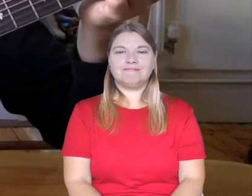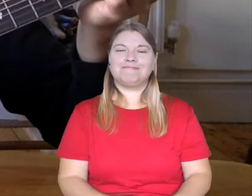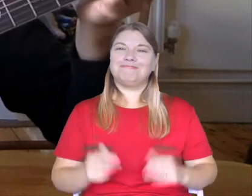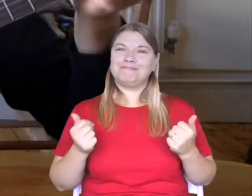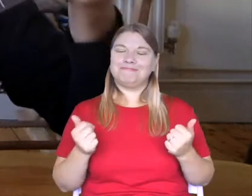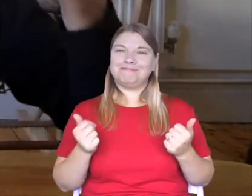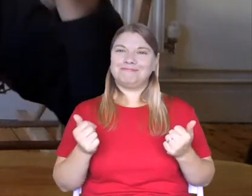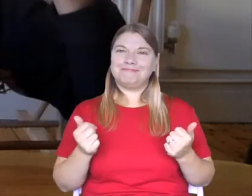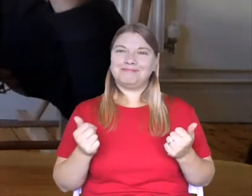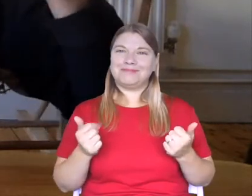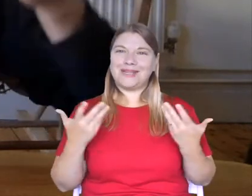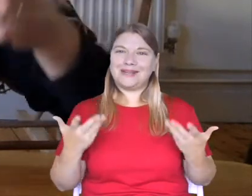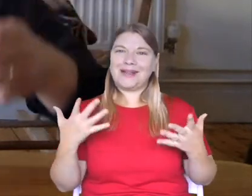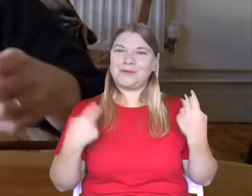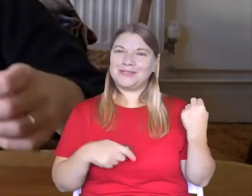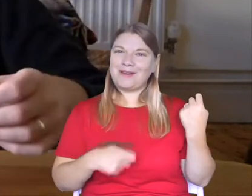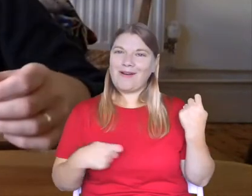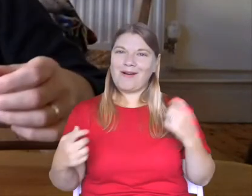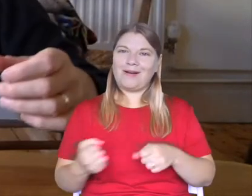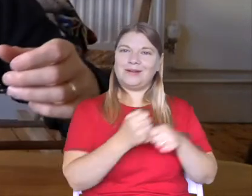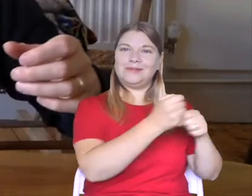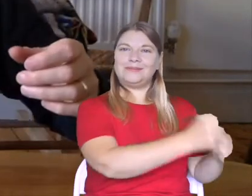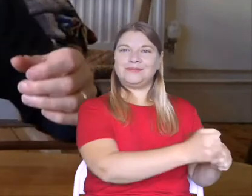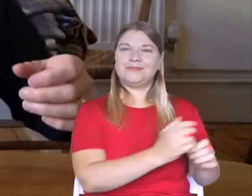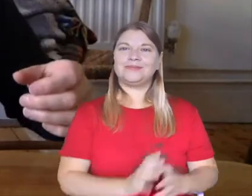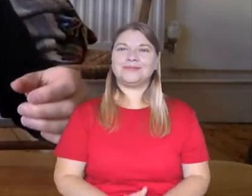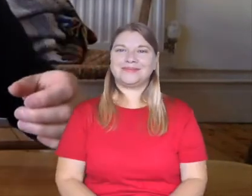Okay, thank you. We're going to put the guitar to one side.